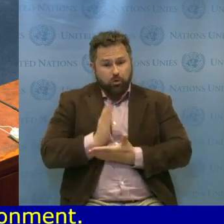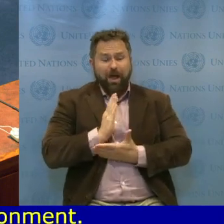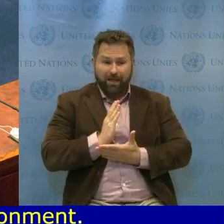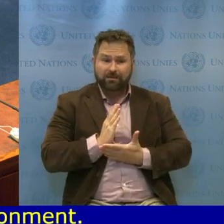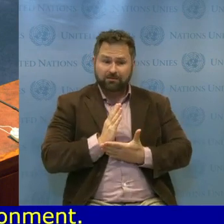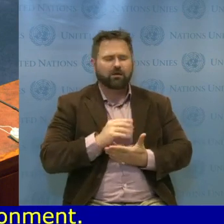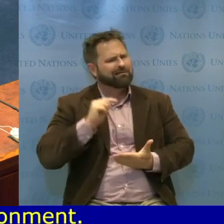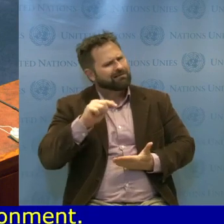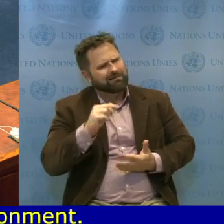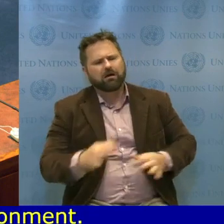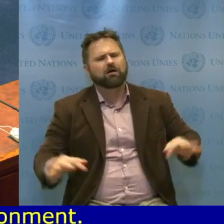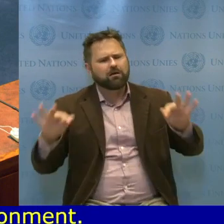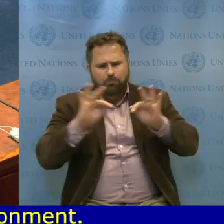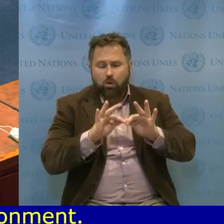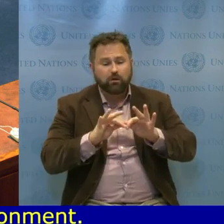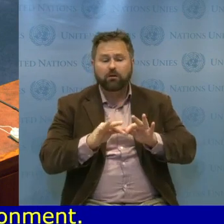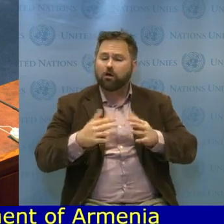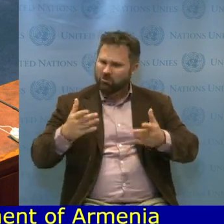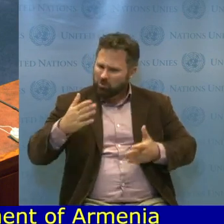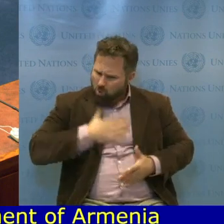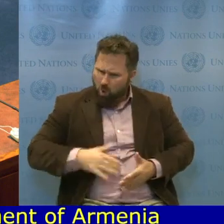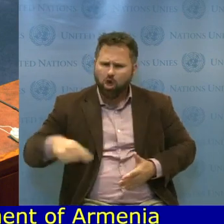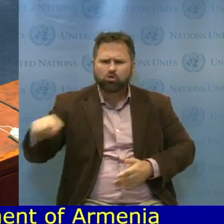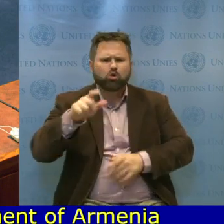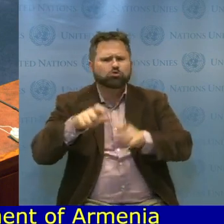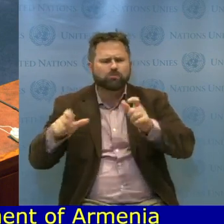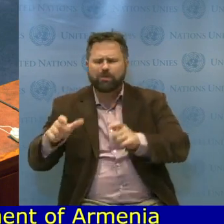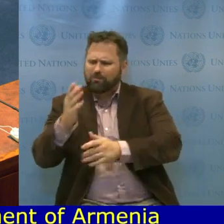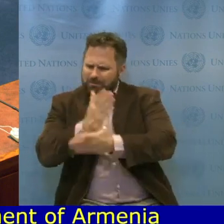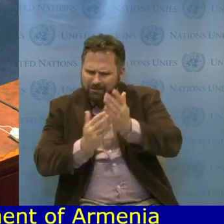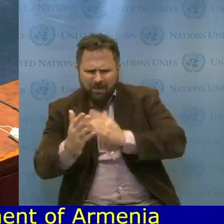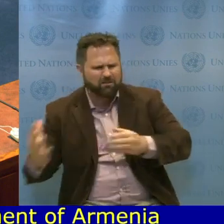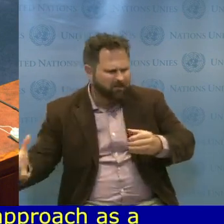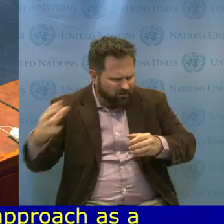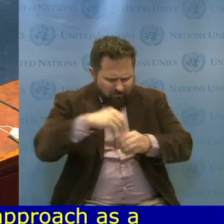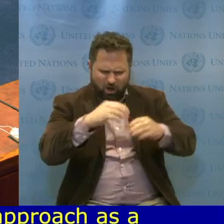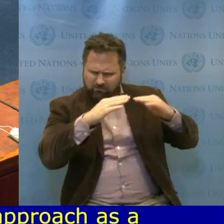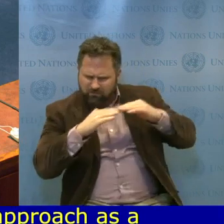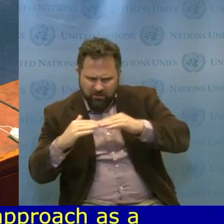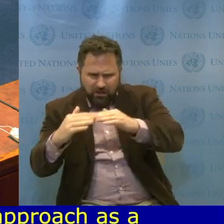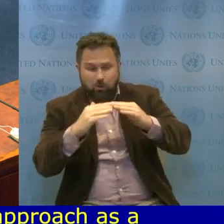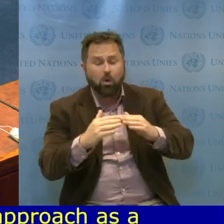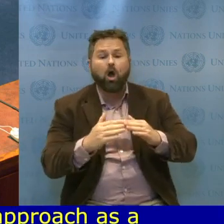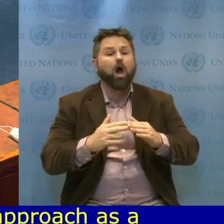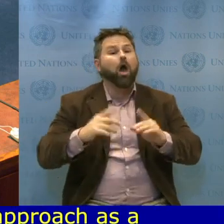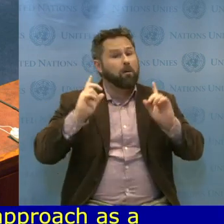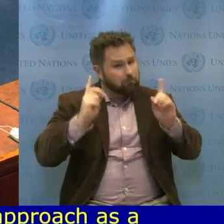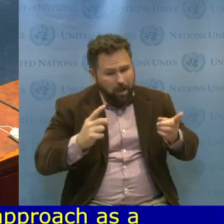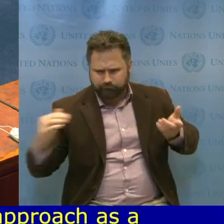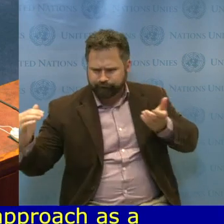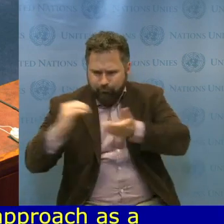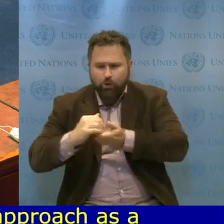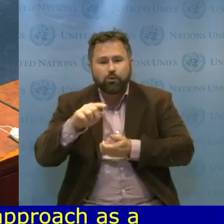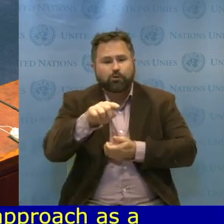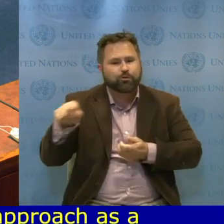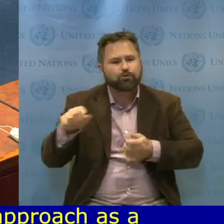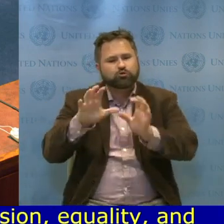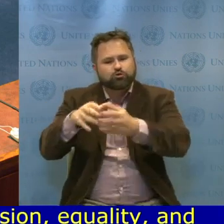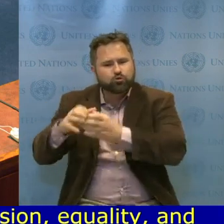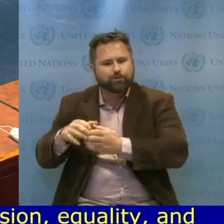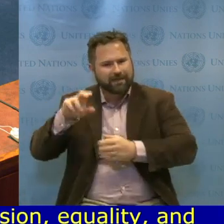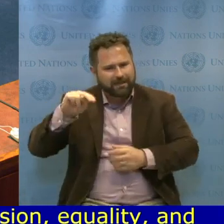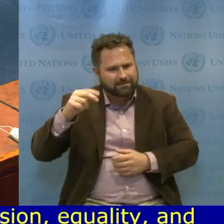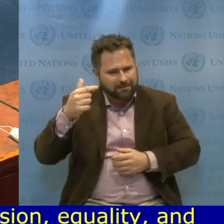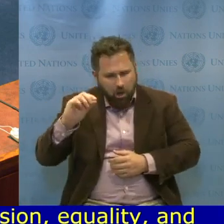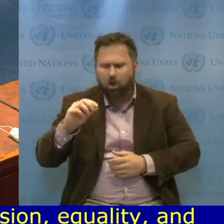equality, and assistance to persons with disabilities. We view civil society organizations as core partners, collaborators, and drivers for change in our